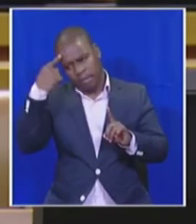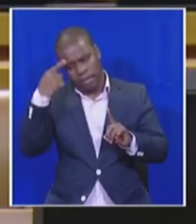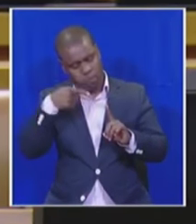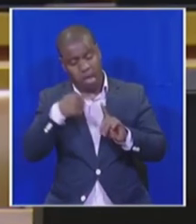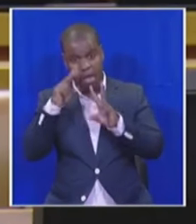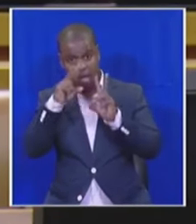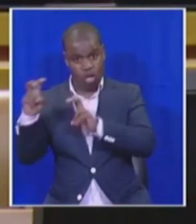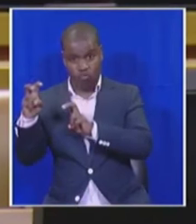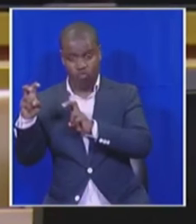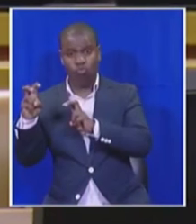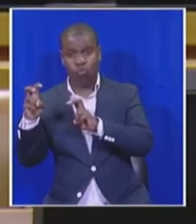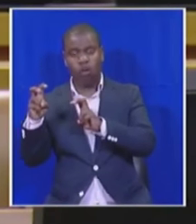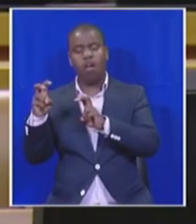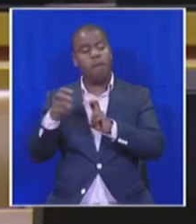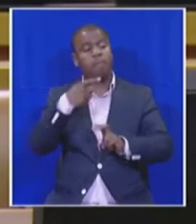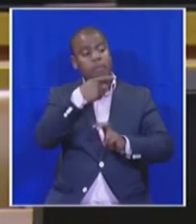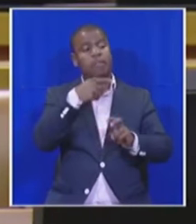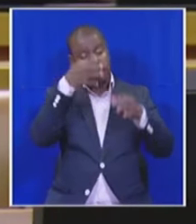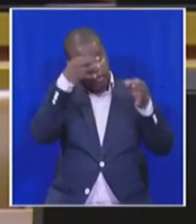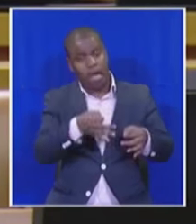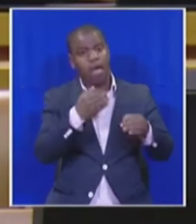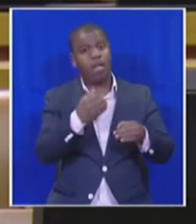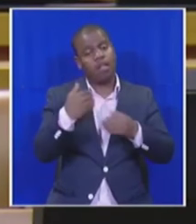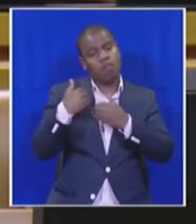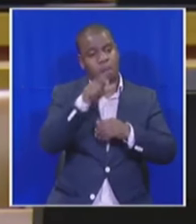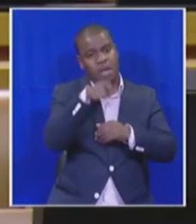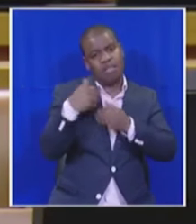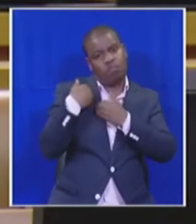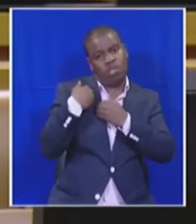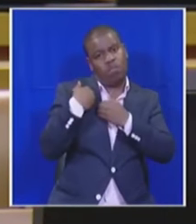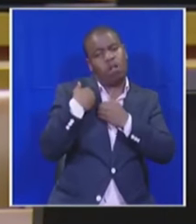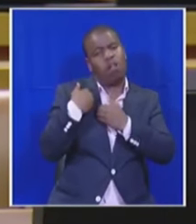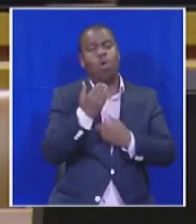only be decided upon by the President of the Republic.